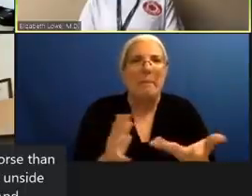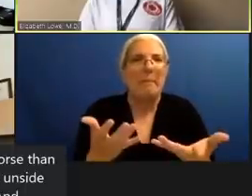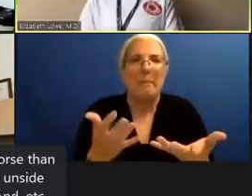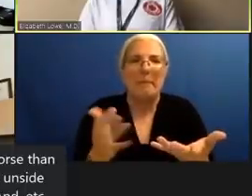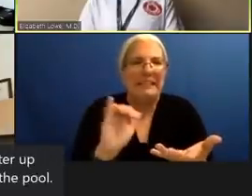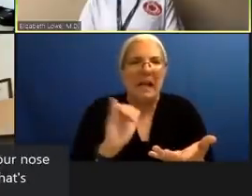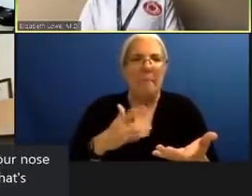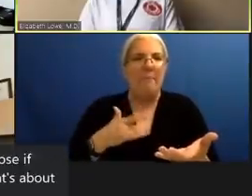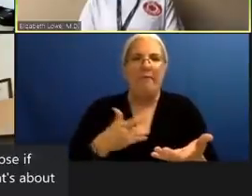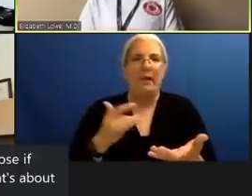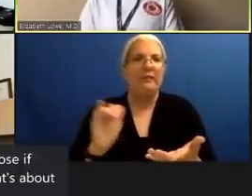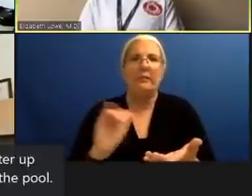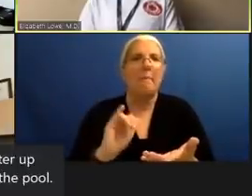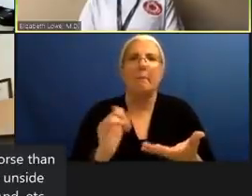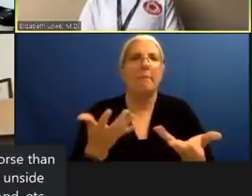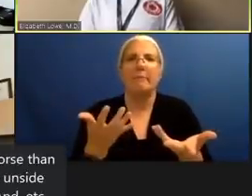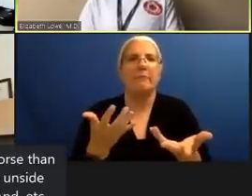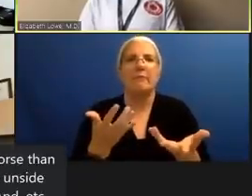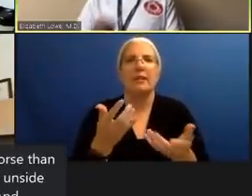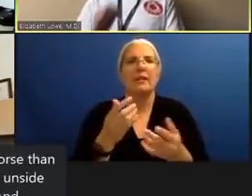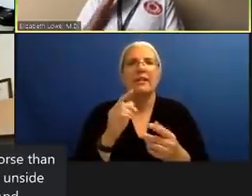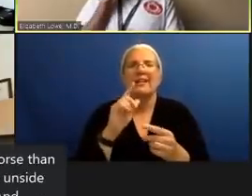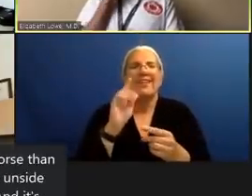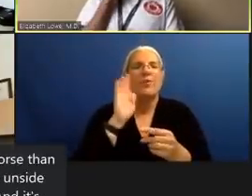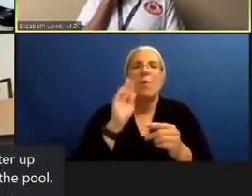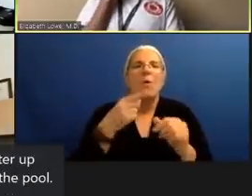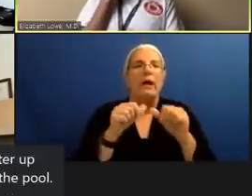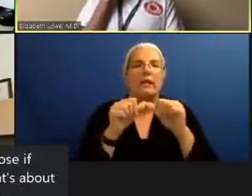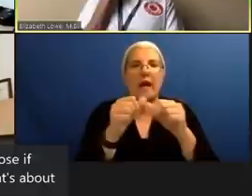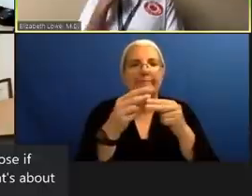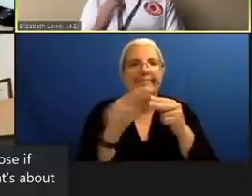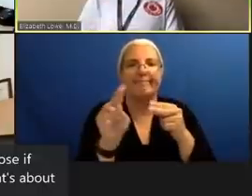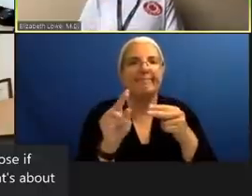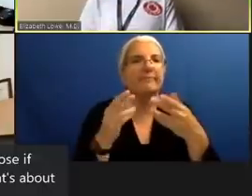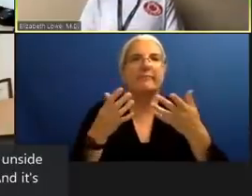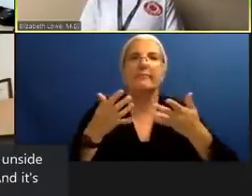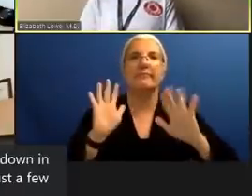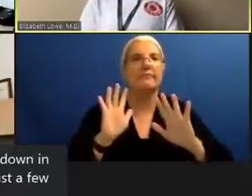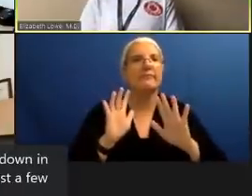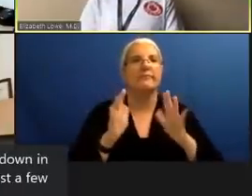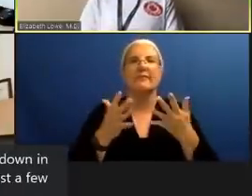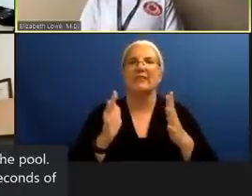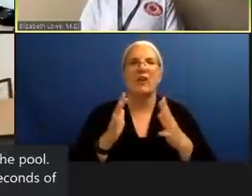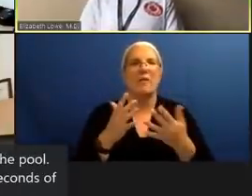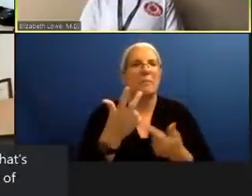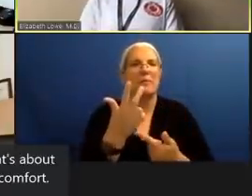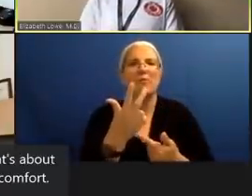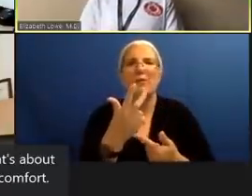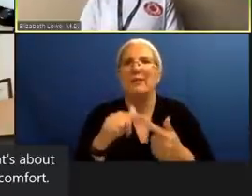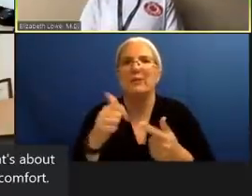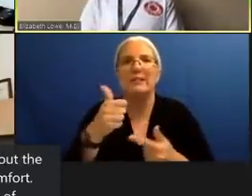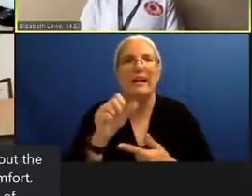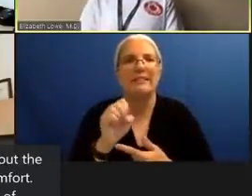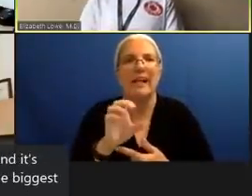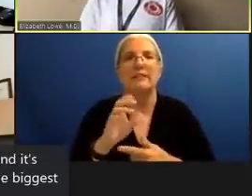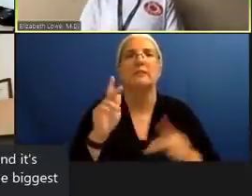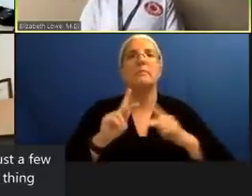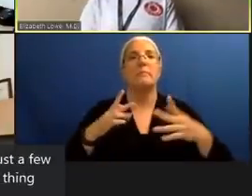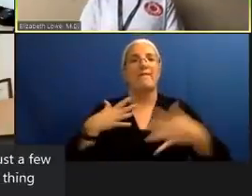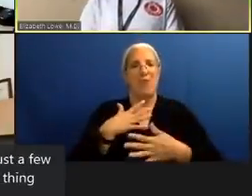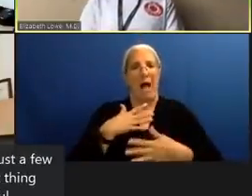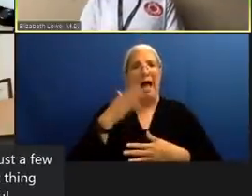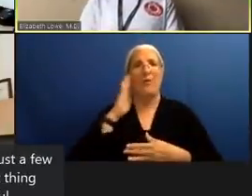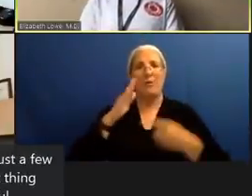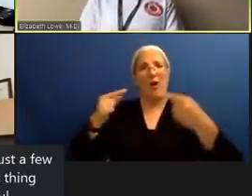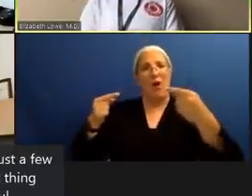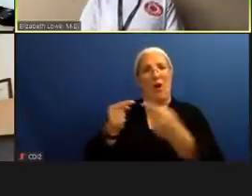of a little bit of discomfort. I think that's probably the biggest thing that people have fear of, is that it might be painful. It's not fun, but